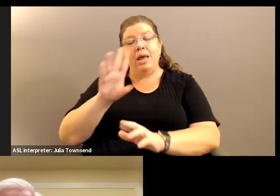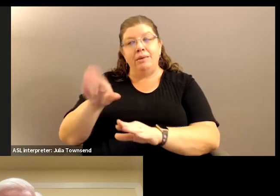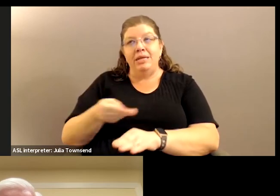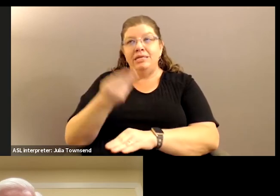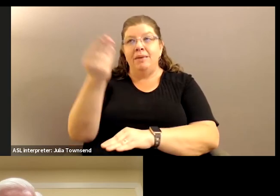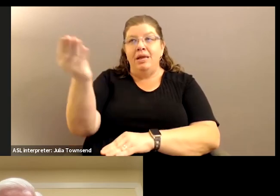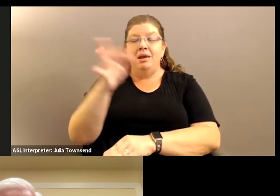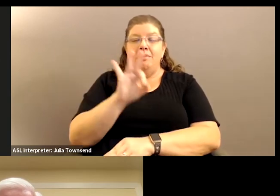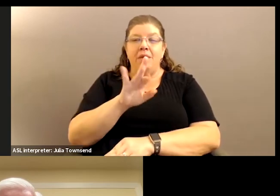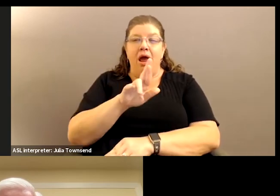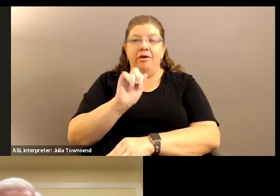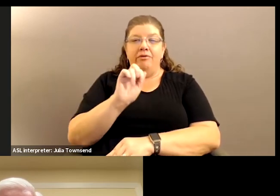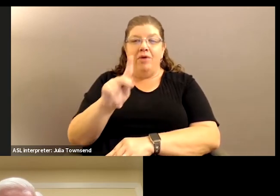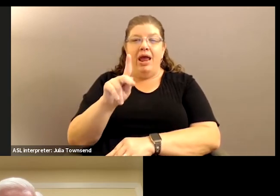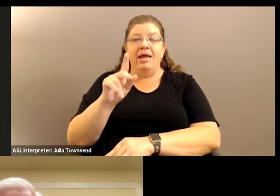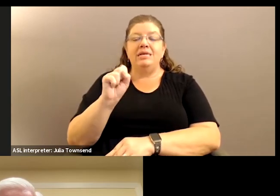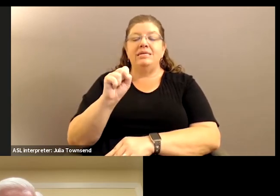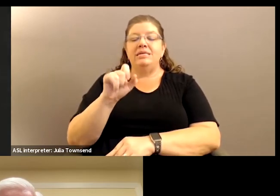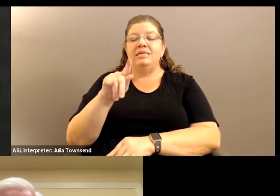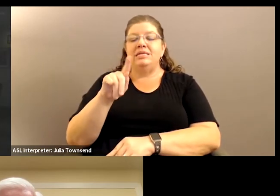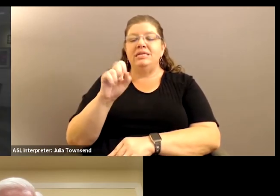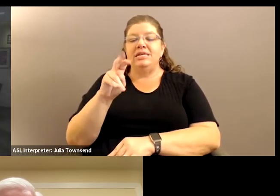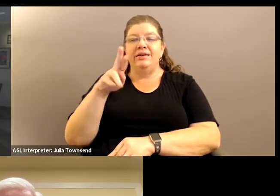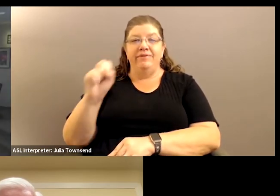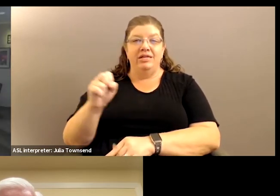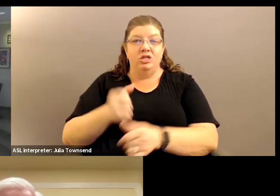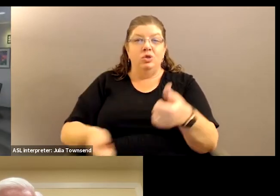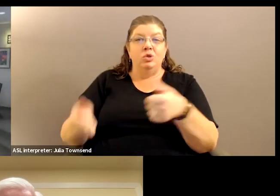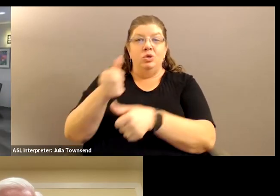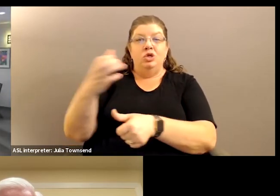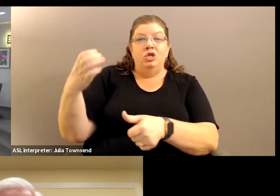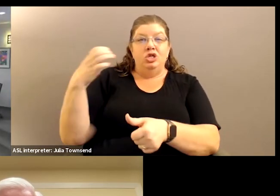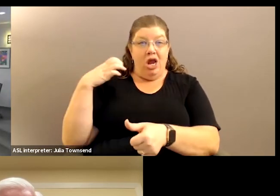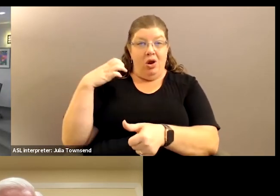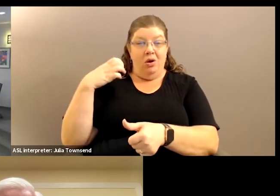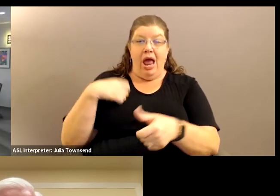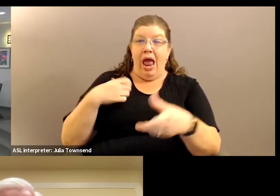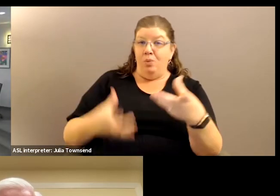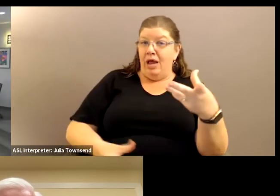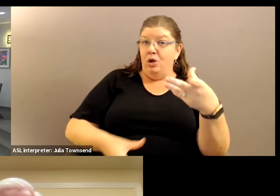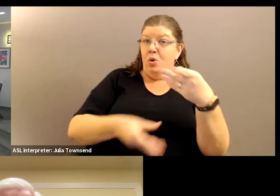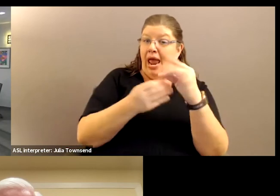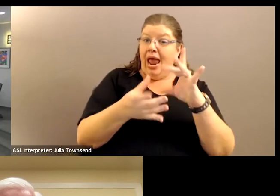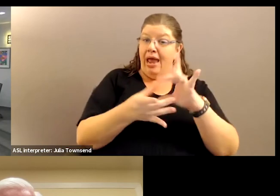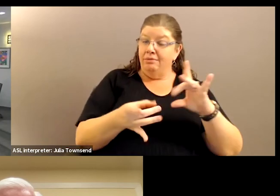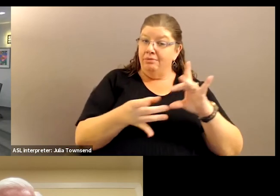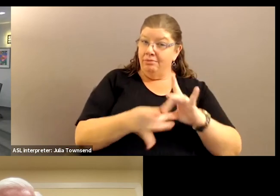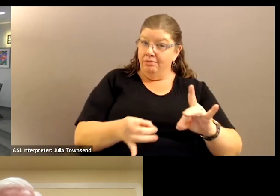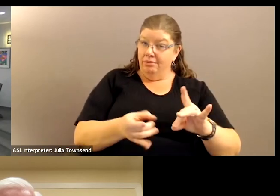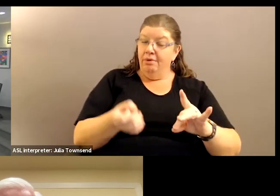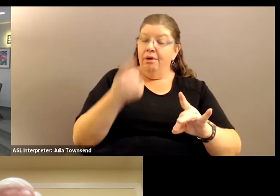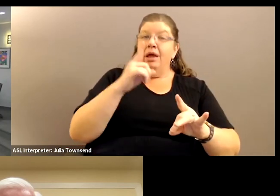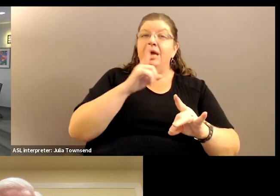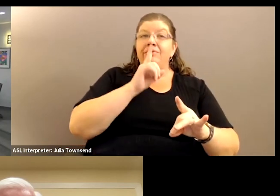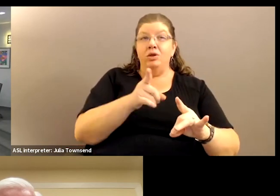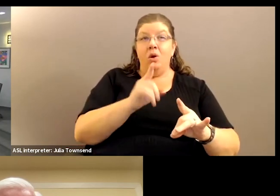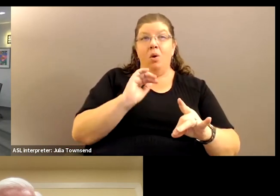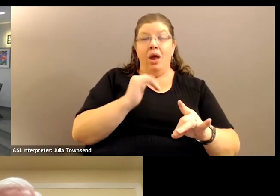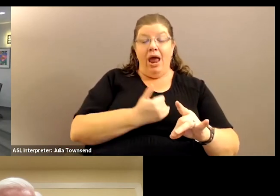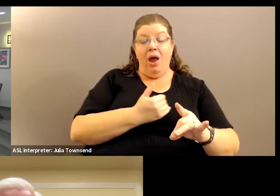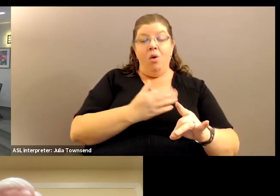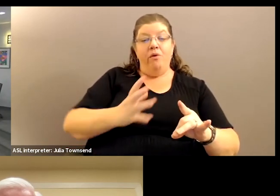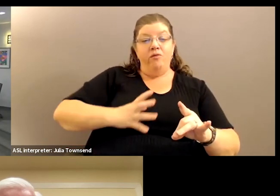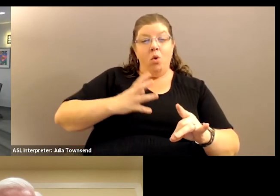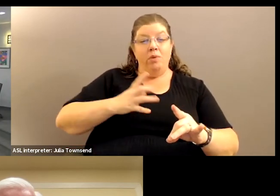frank stevens chair i would like to add a footnote that even though our formal